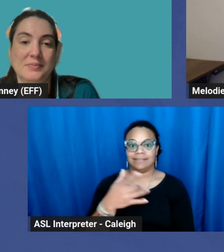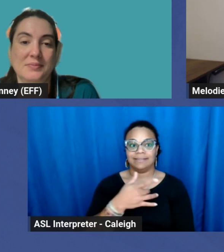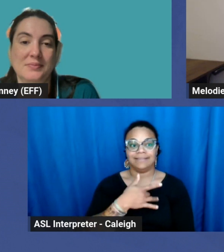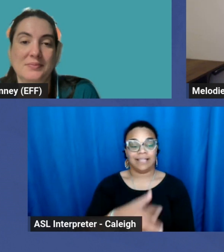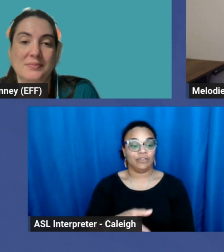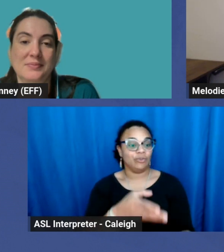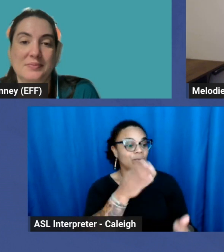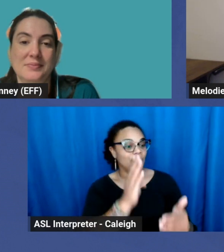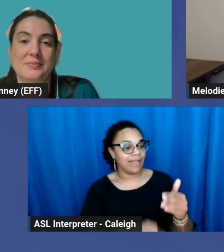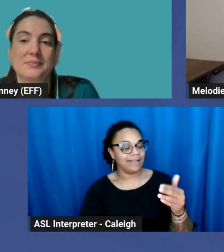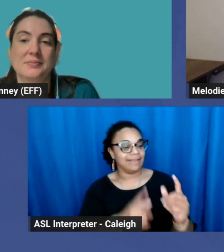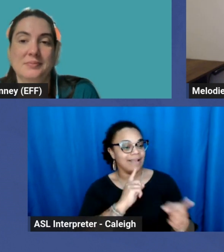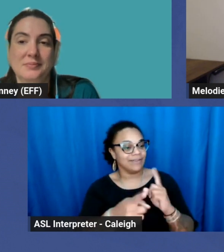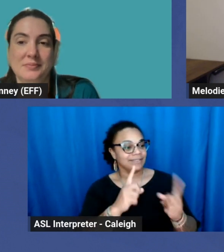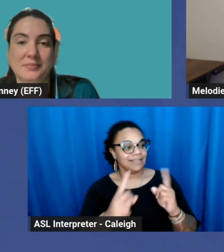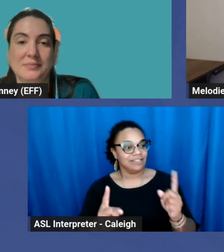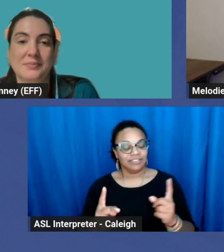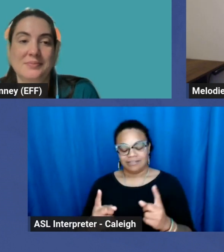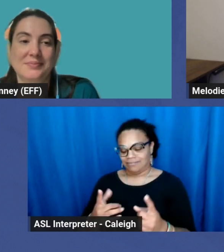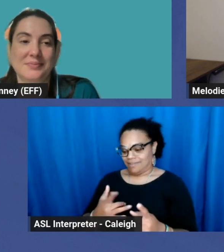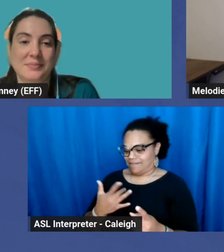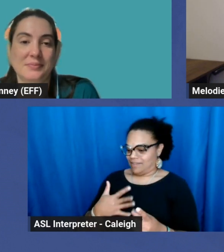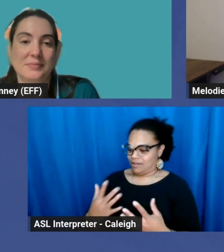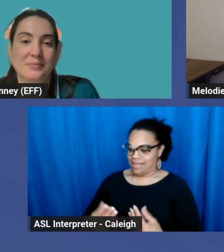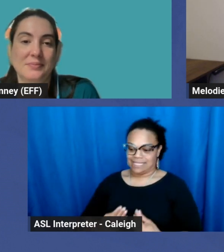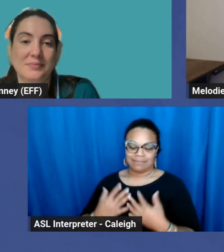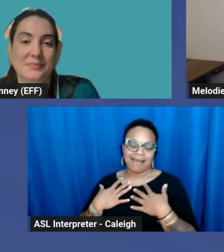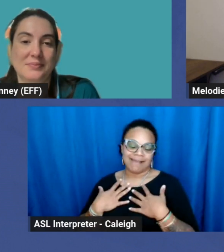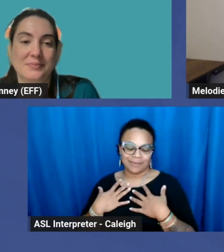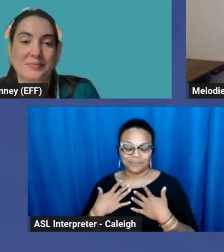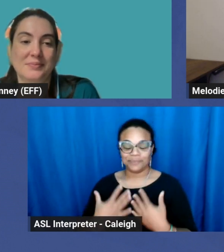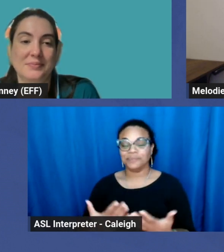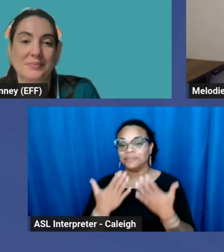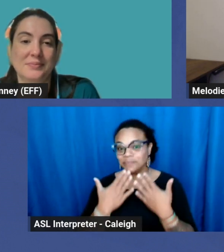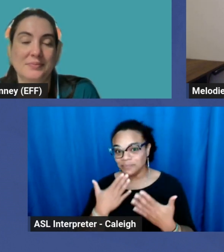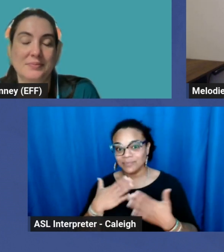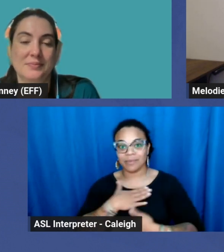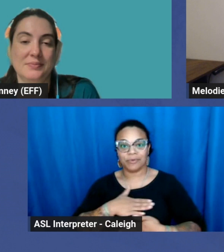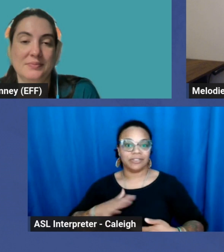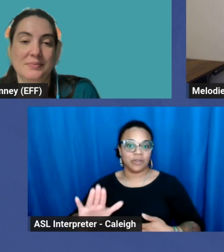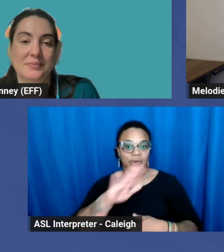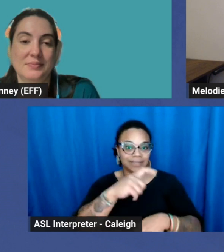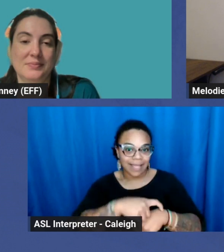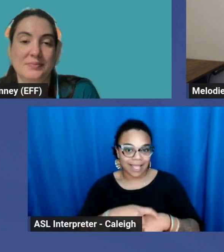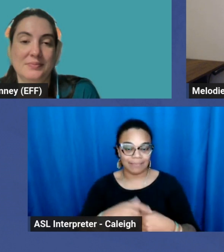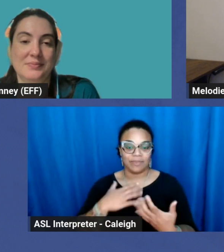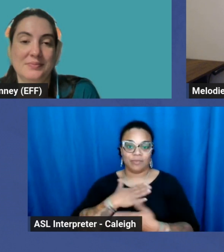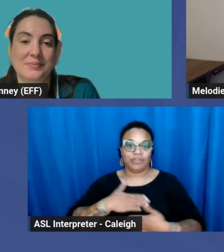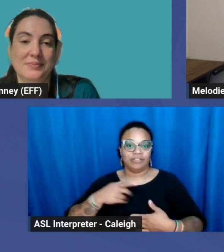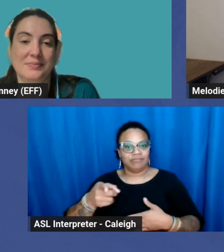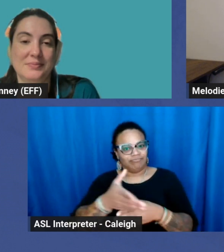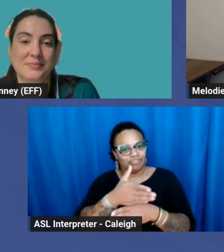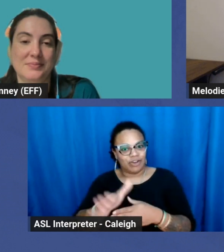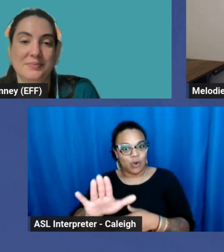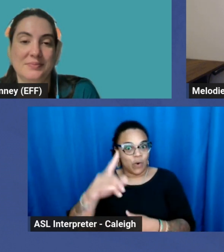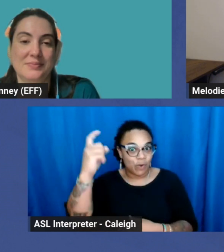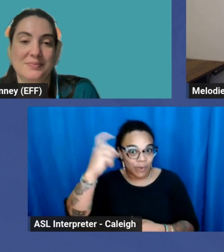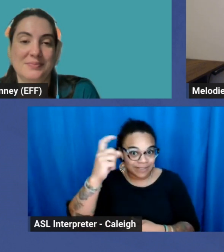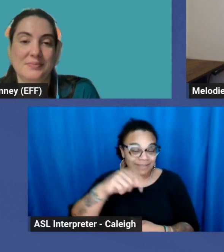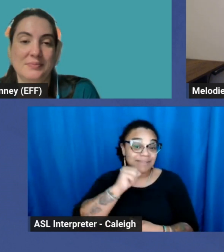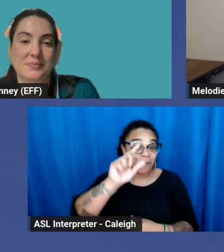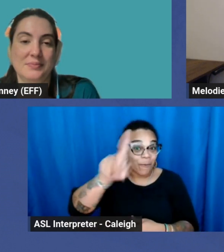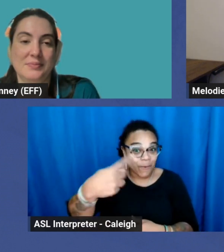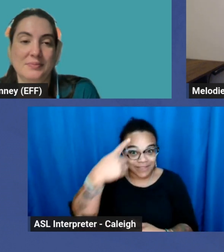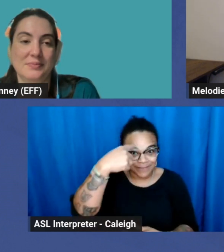really inspired. So I appreciate all of your time. Appreciate you sharing your wisdom, not only with me, but everybody who tuned in